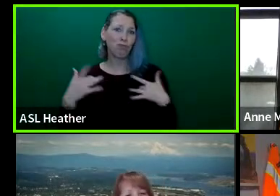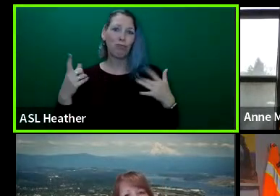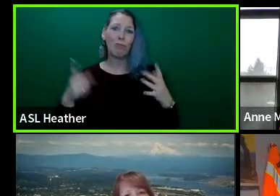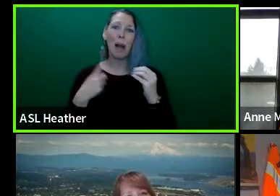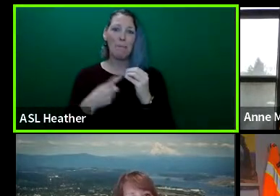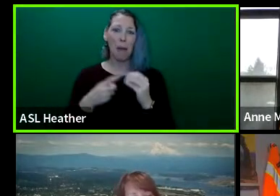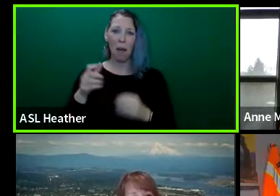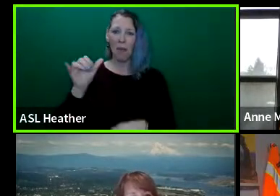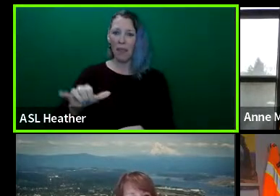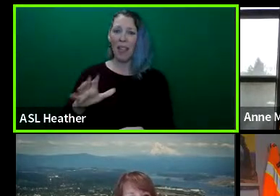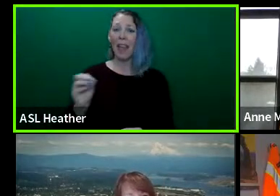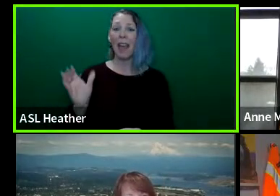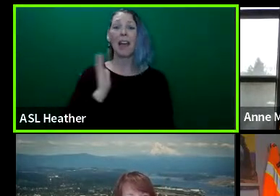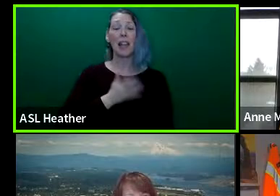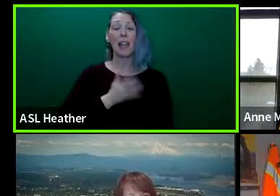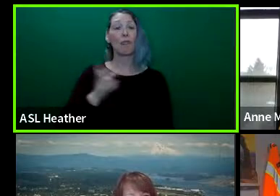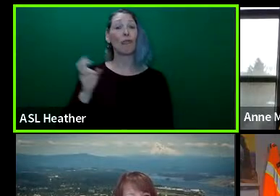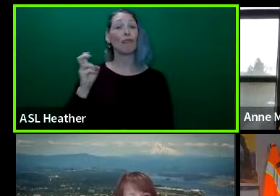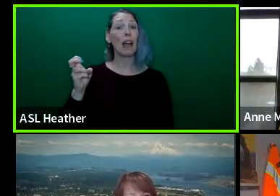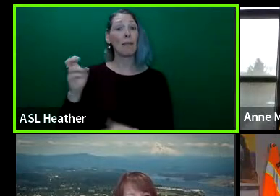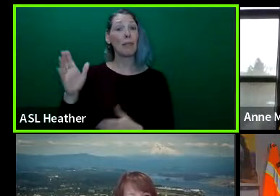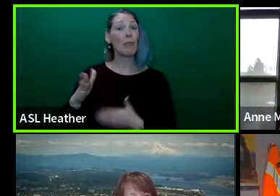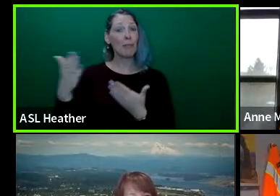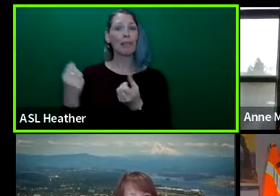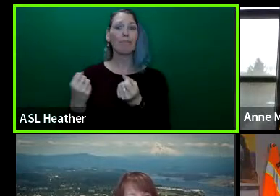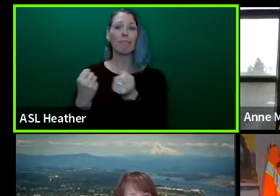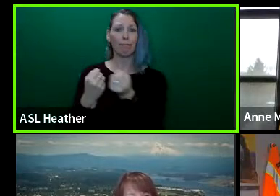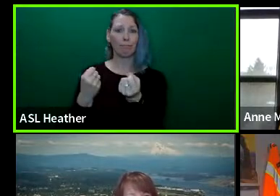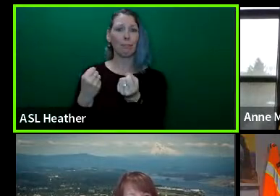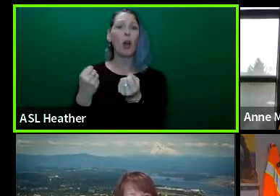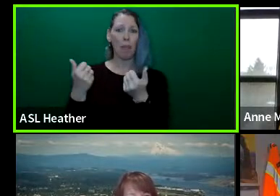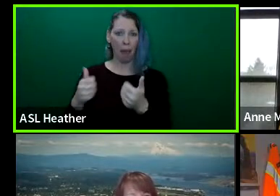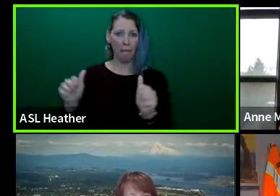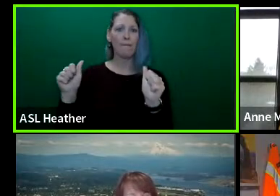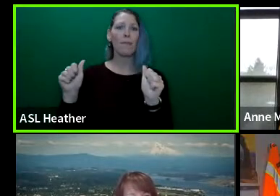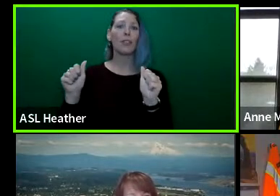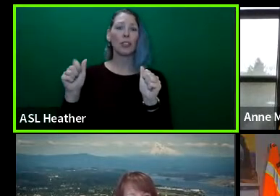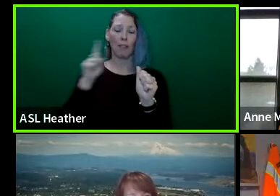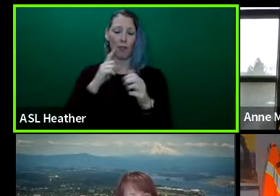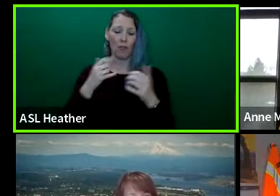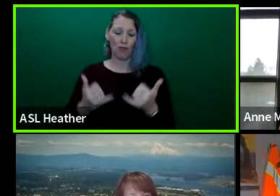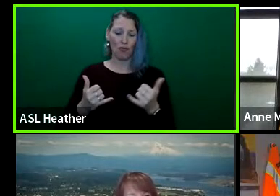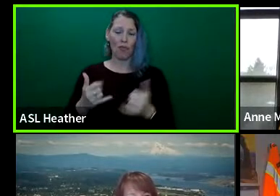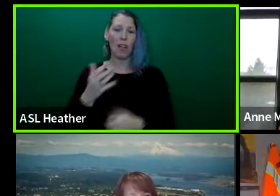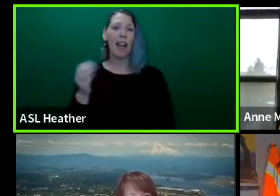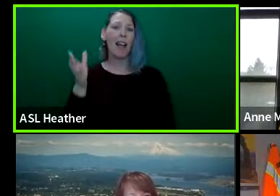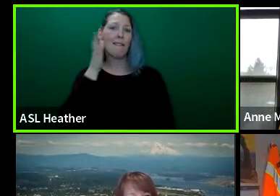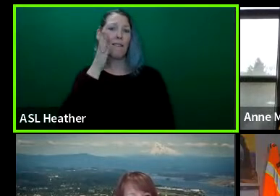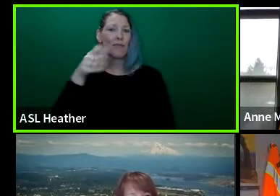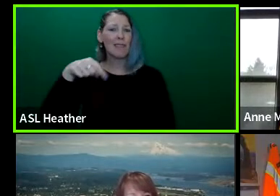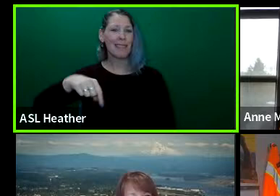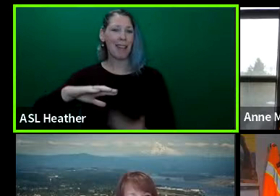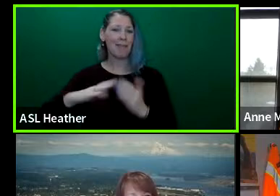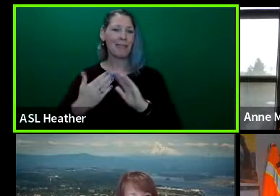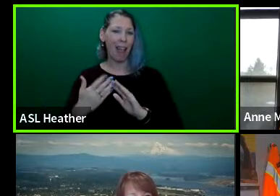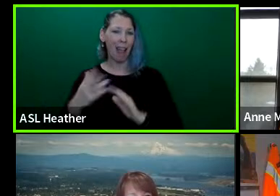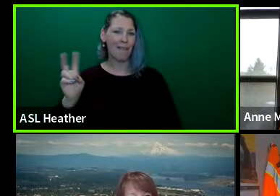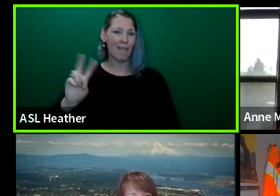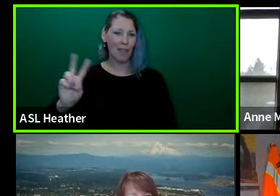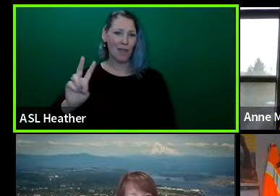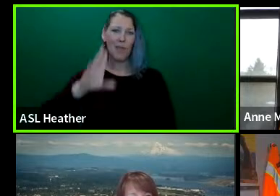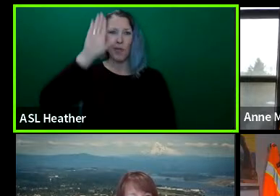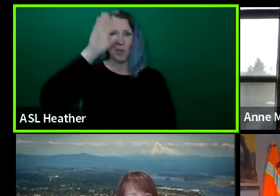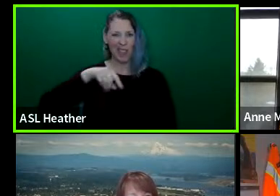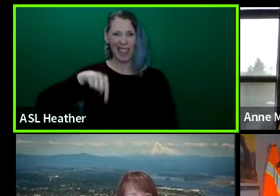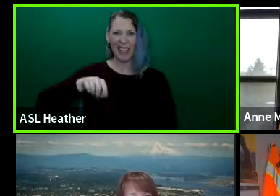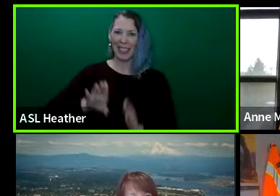that. And our transit recommendation supports the efforts for our current and the future of downtown Vancouver. We know it's a thriving